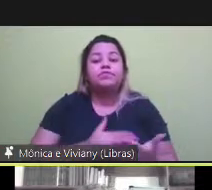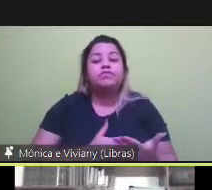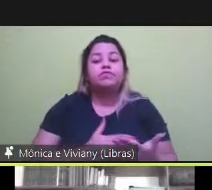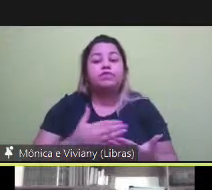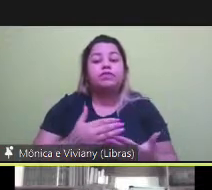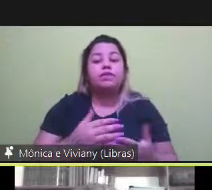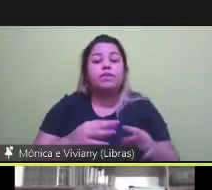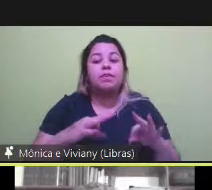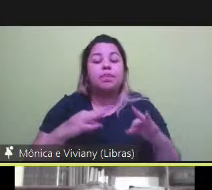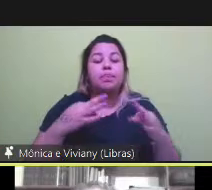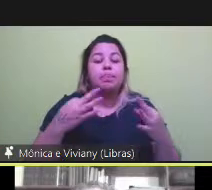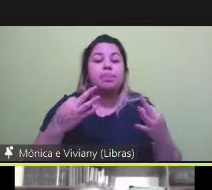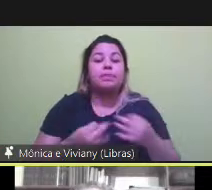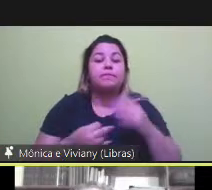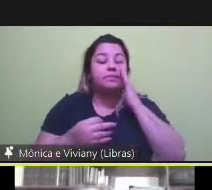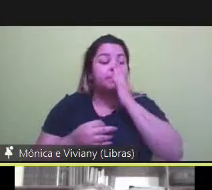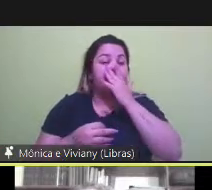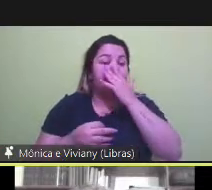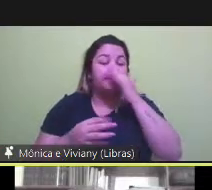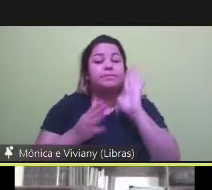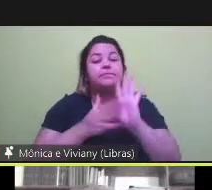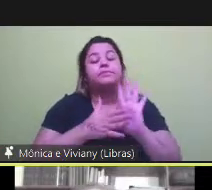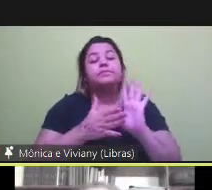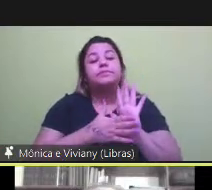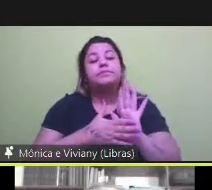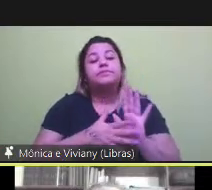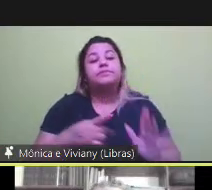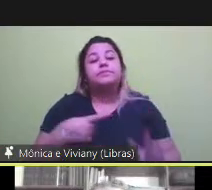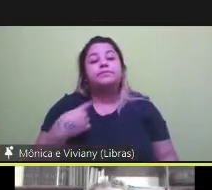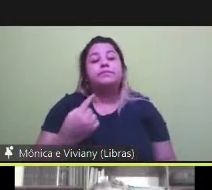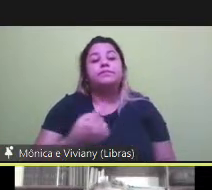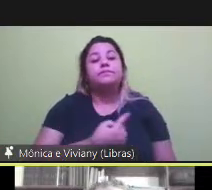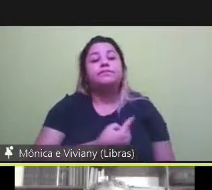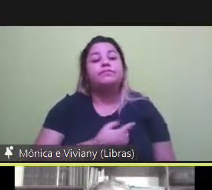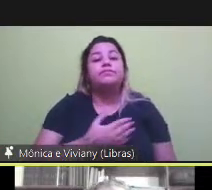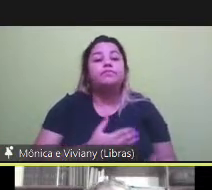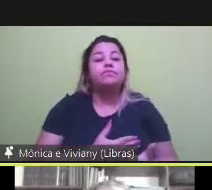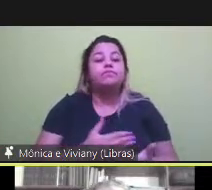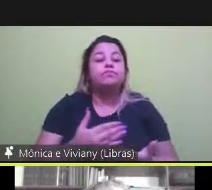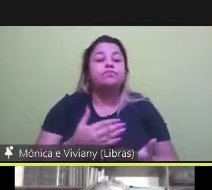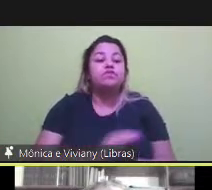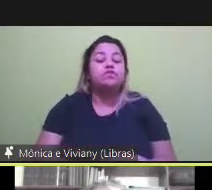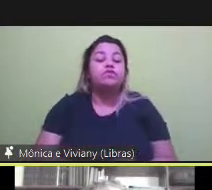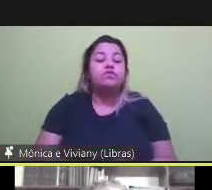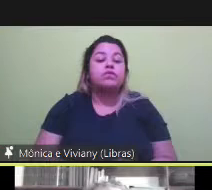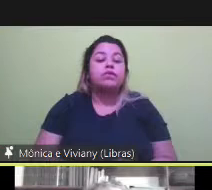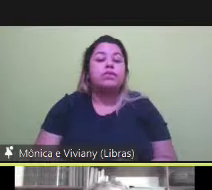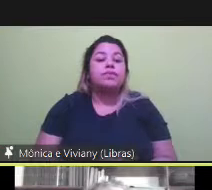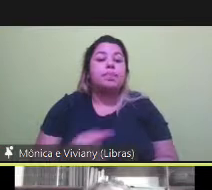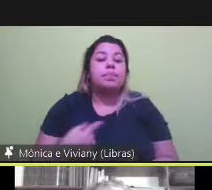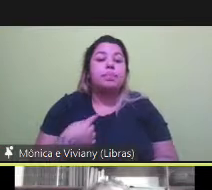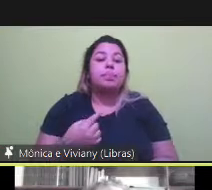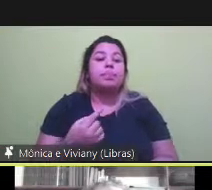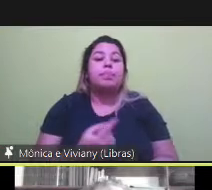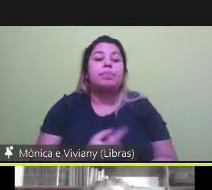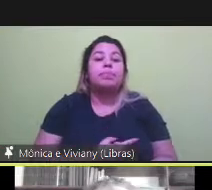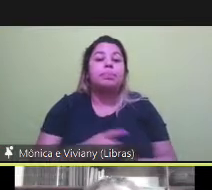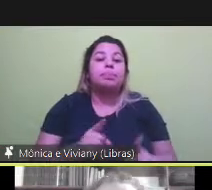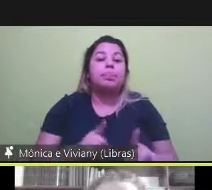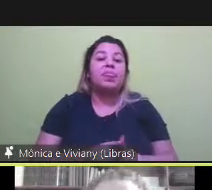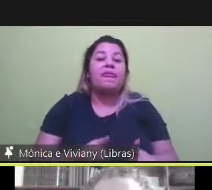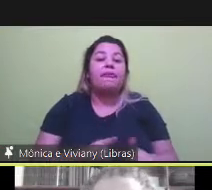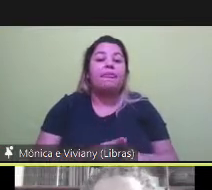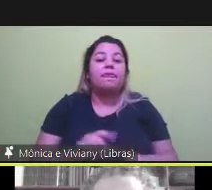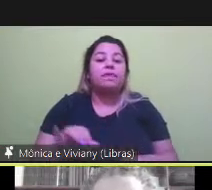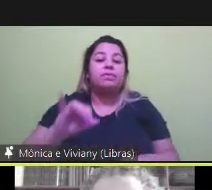And this project, the pilot project starts, and we're going to see how this is going to impact in